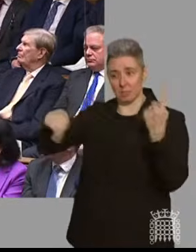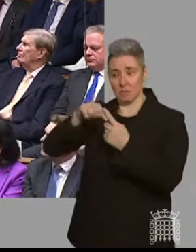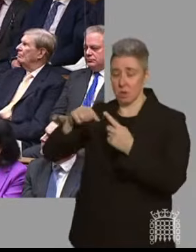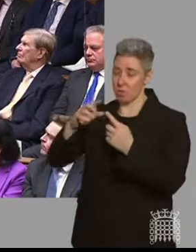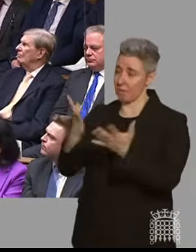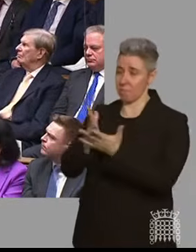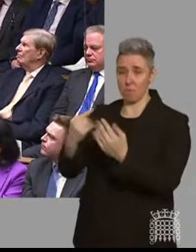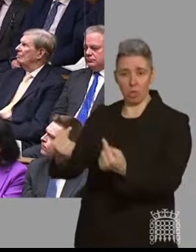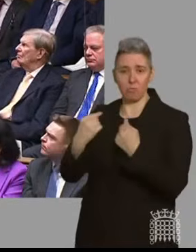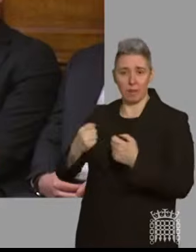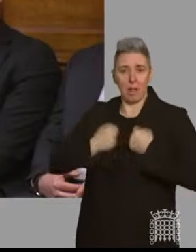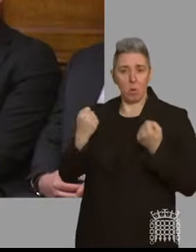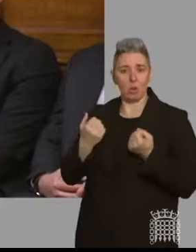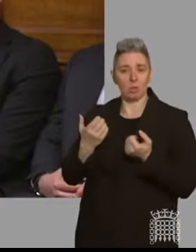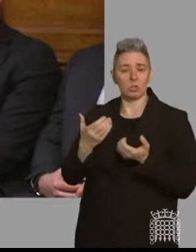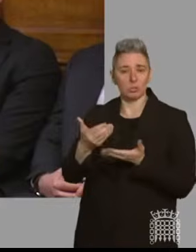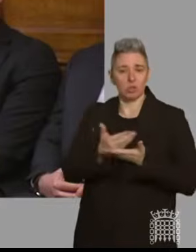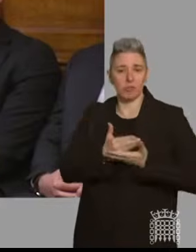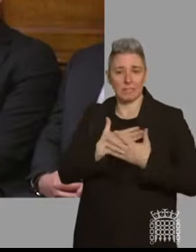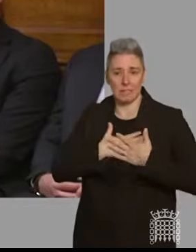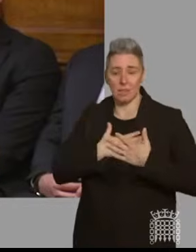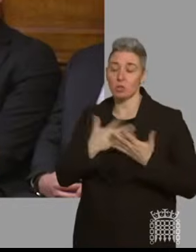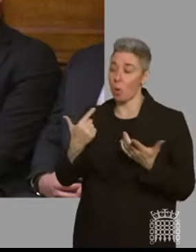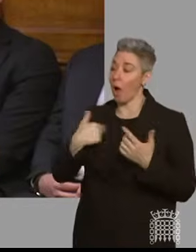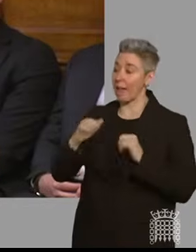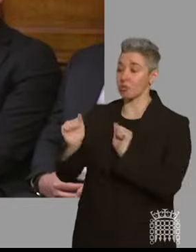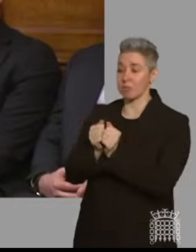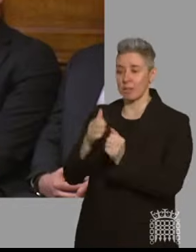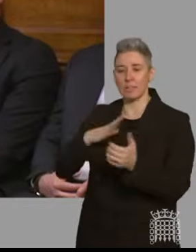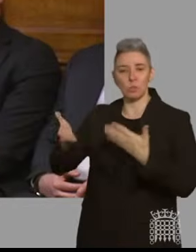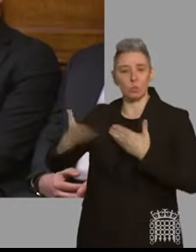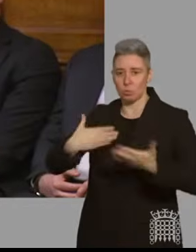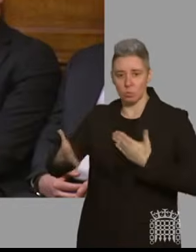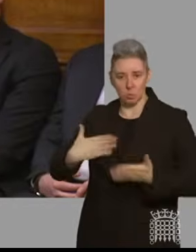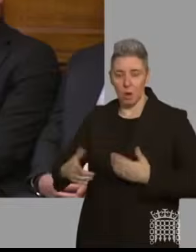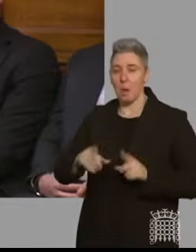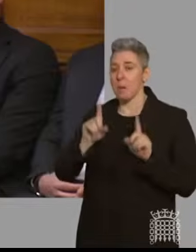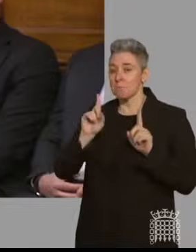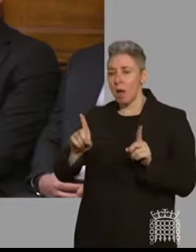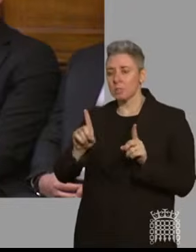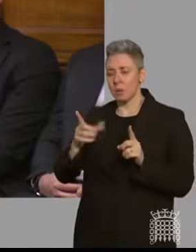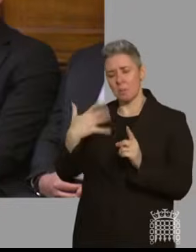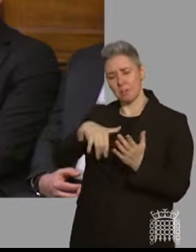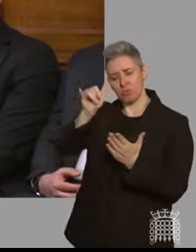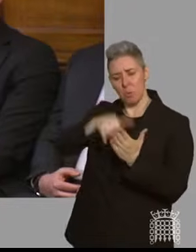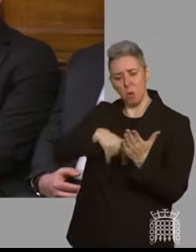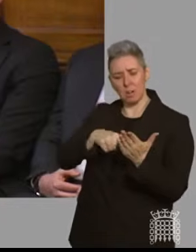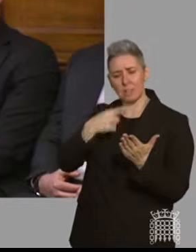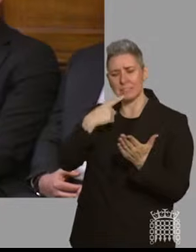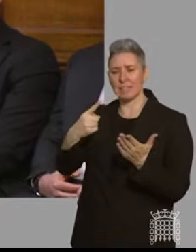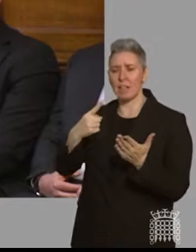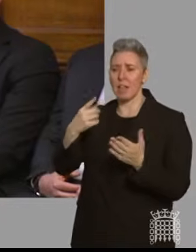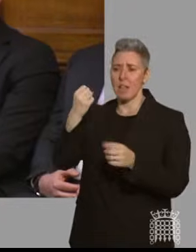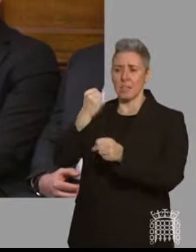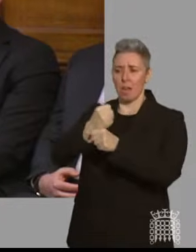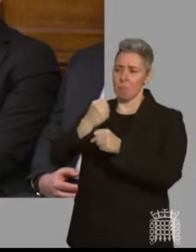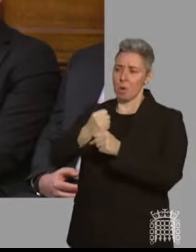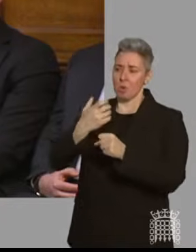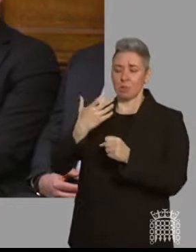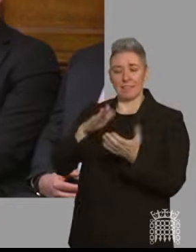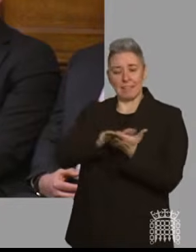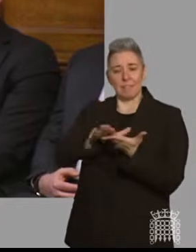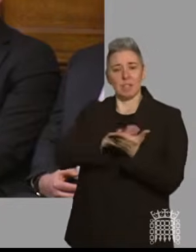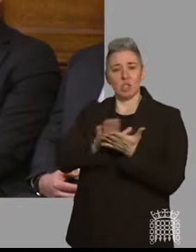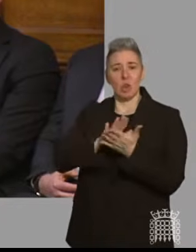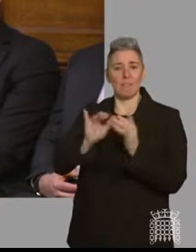But reports that the government wishes to broaden the definition of extremism are concerning because in separating the definition of extremism from actual